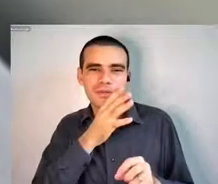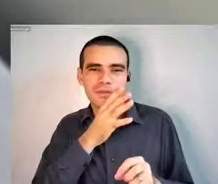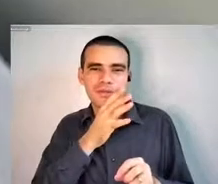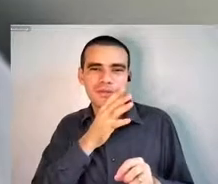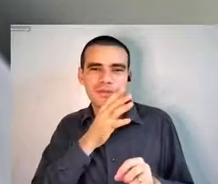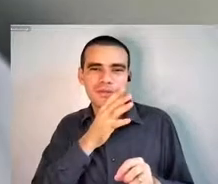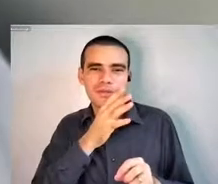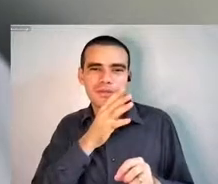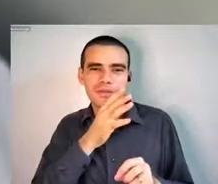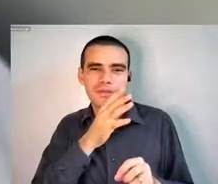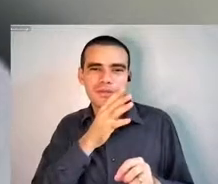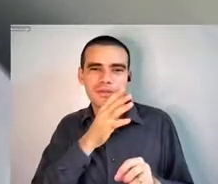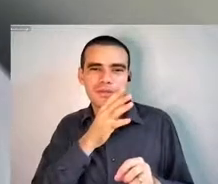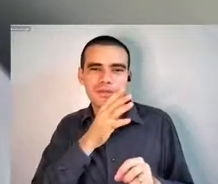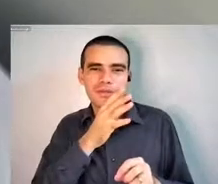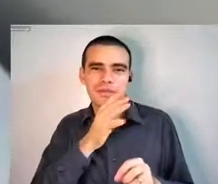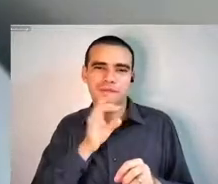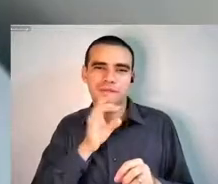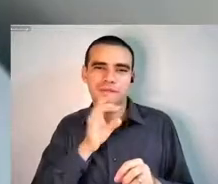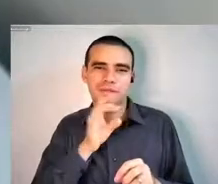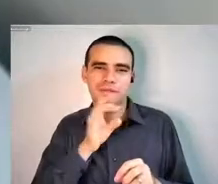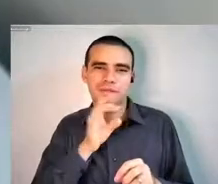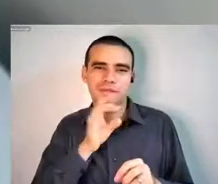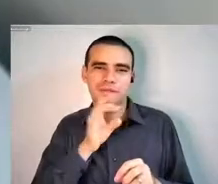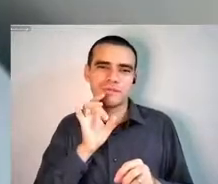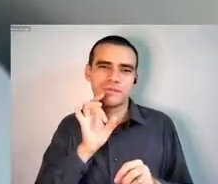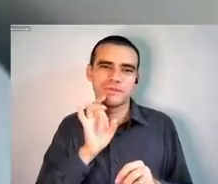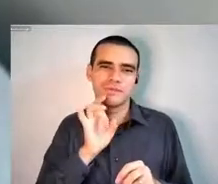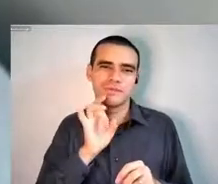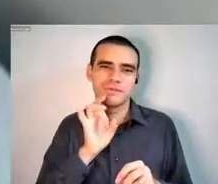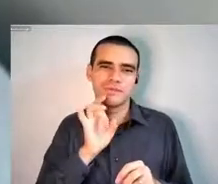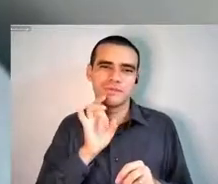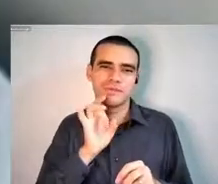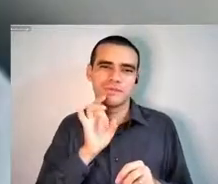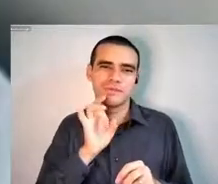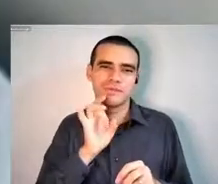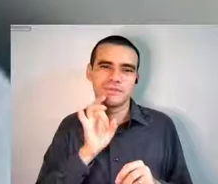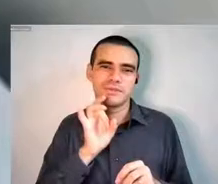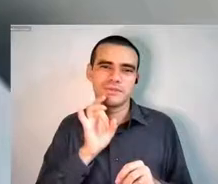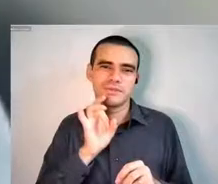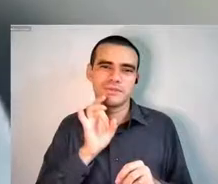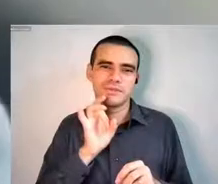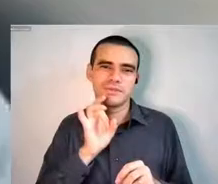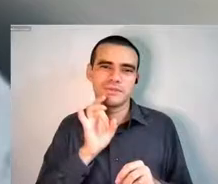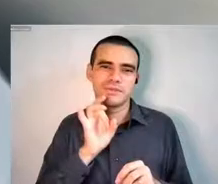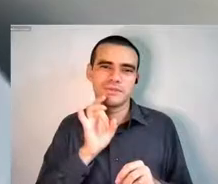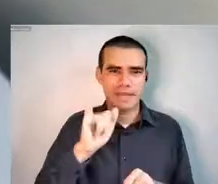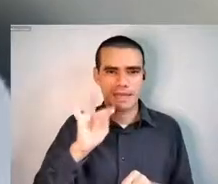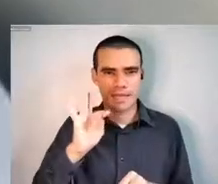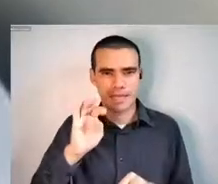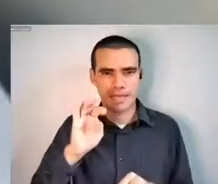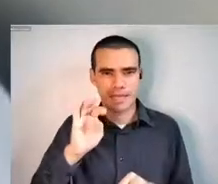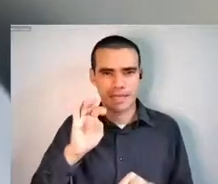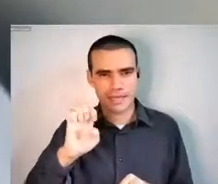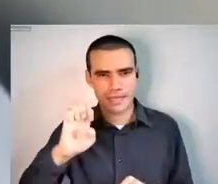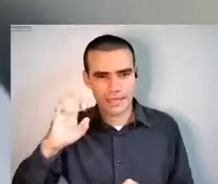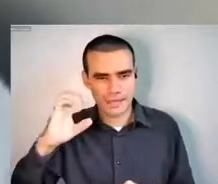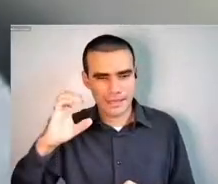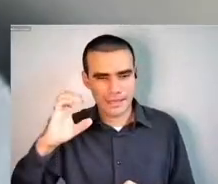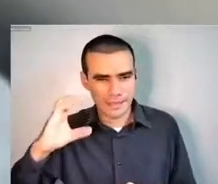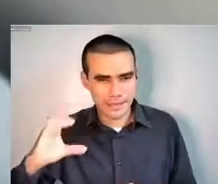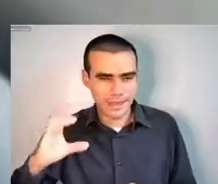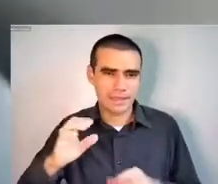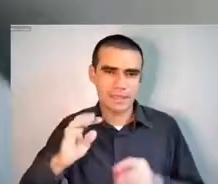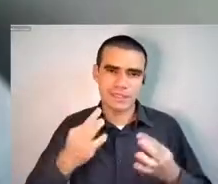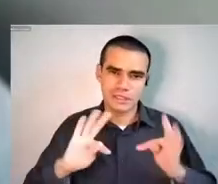Innovation is not a sin. Innovation is not only high tech or IT or technology in the